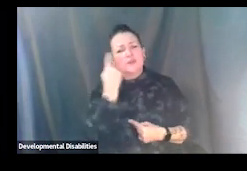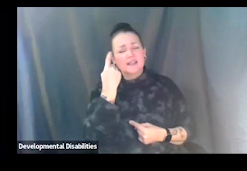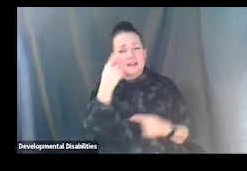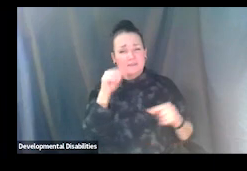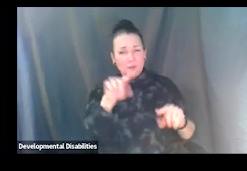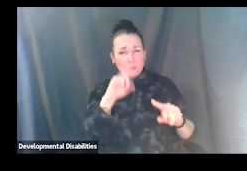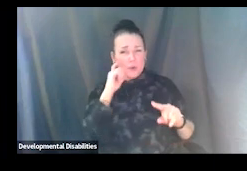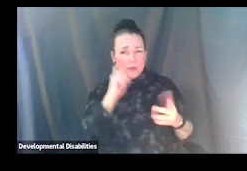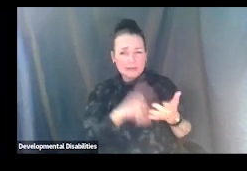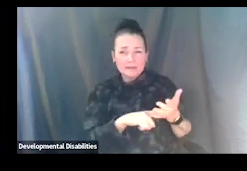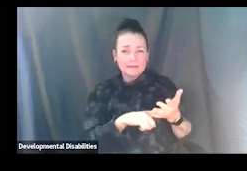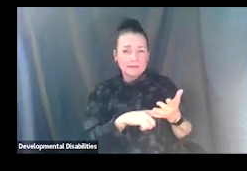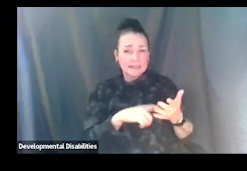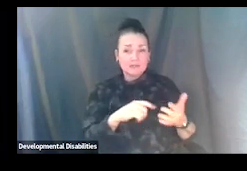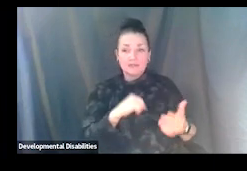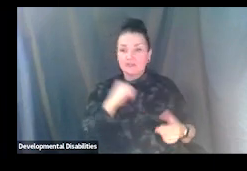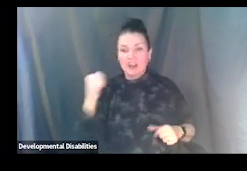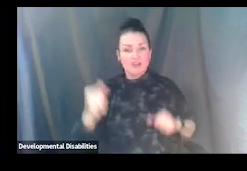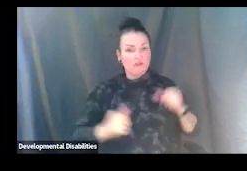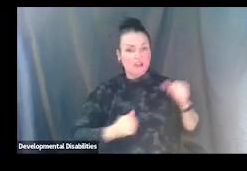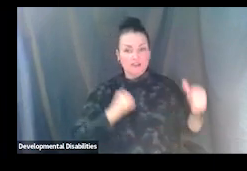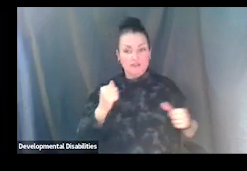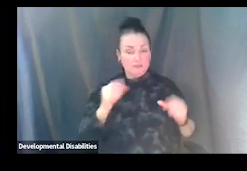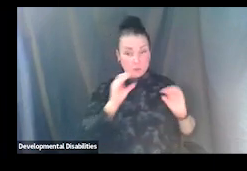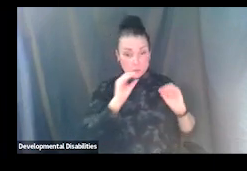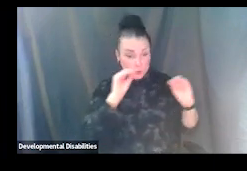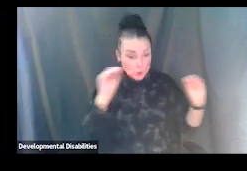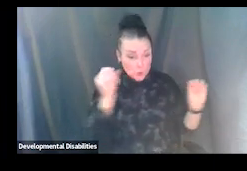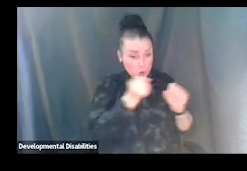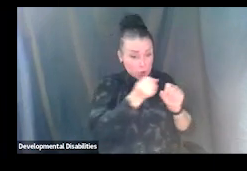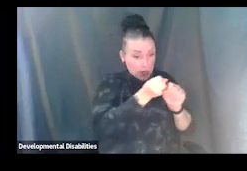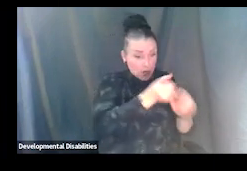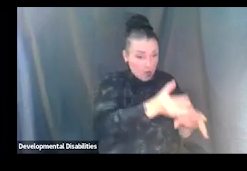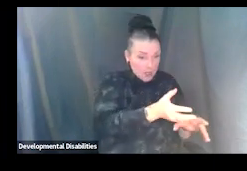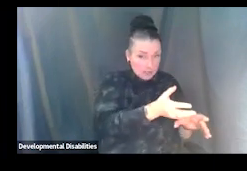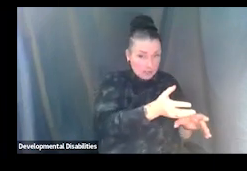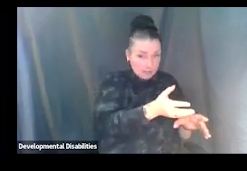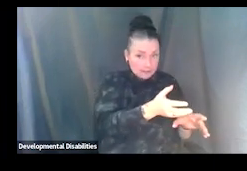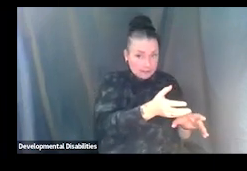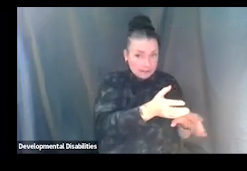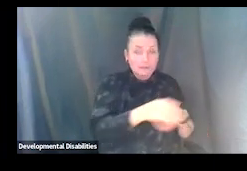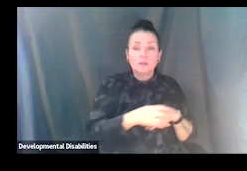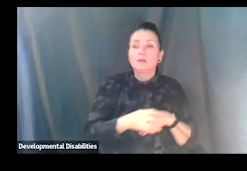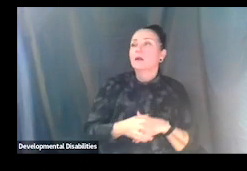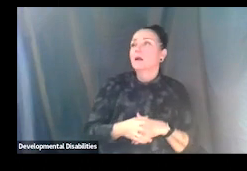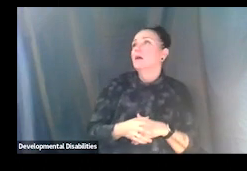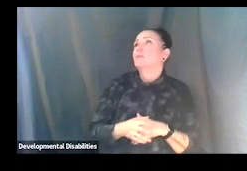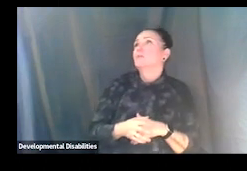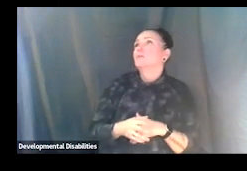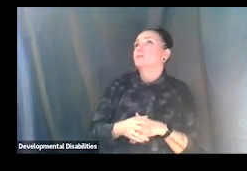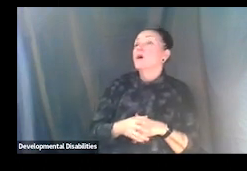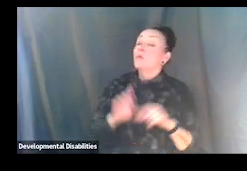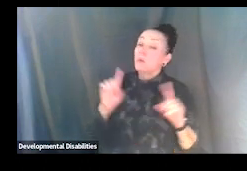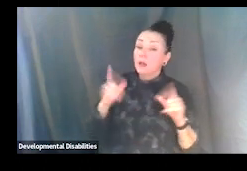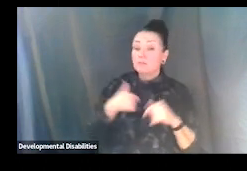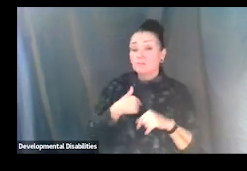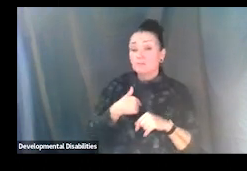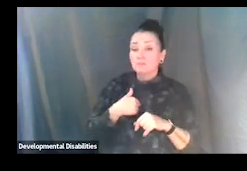and comorbidities? Well, I will pretend I'm a good psychiatrist. What do you think?